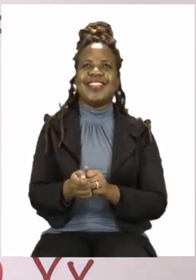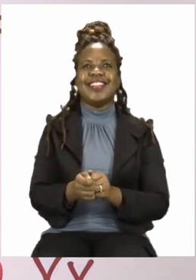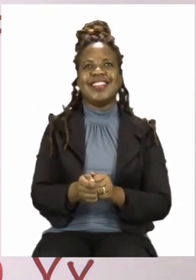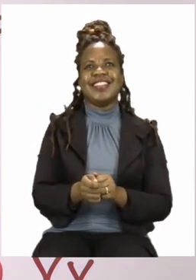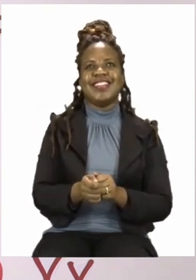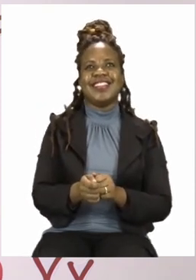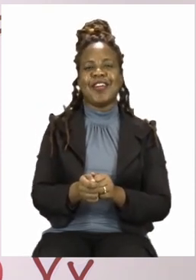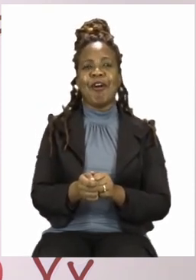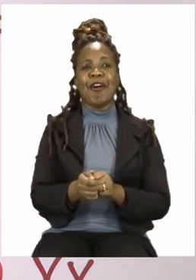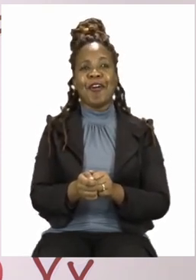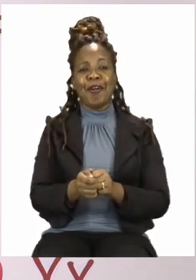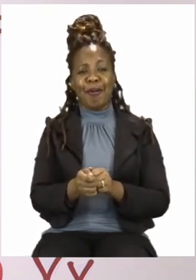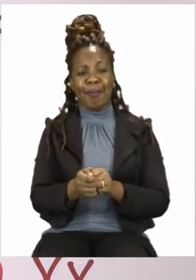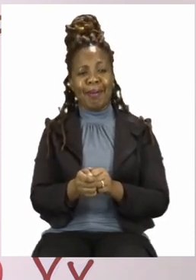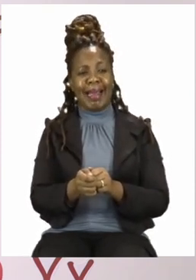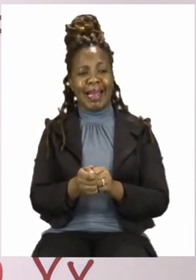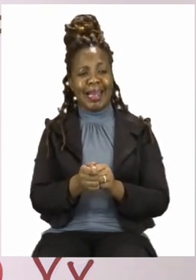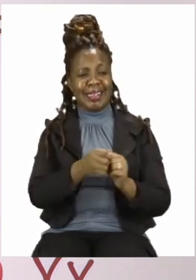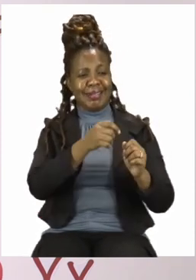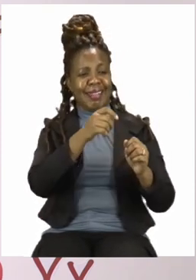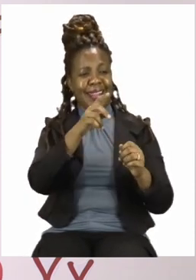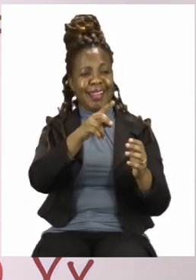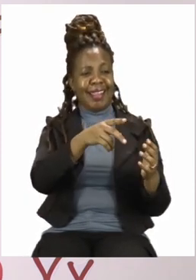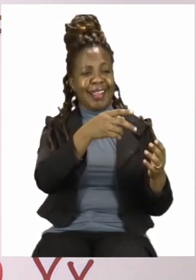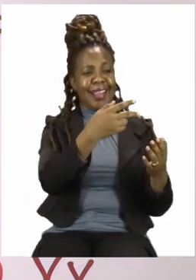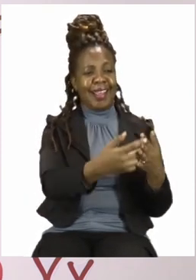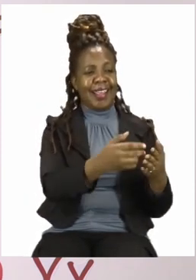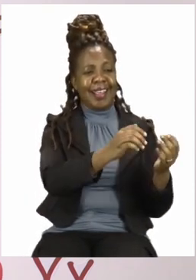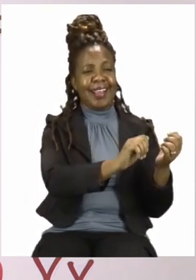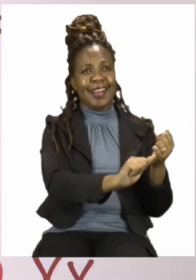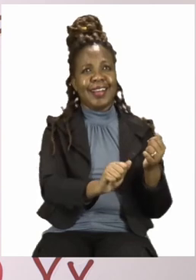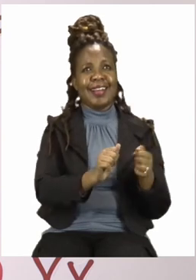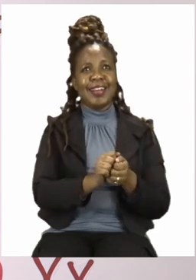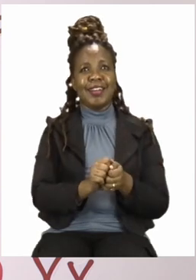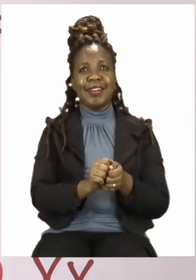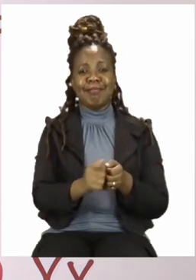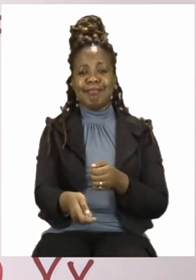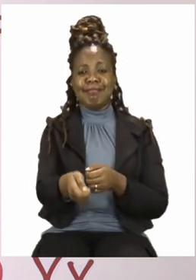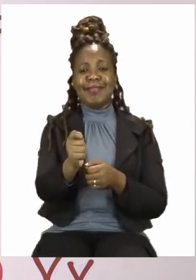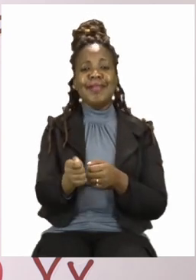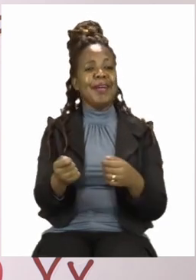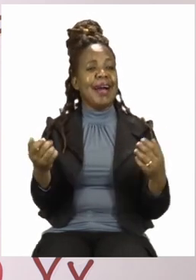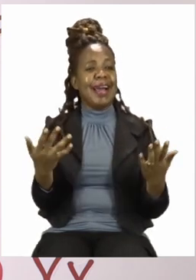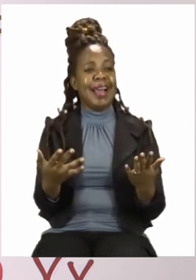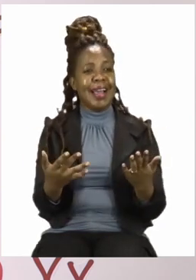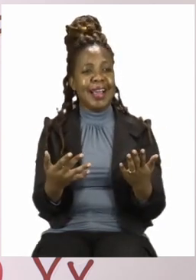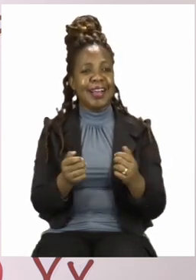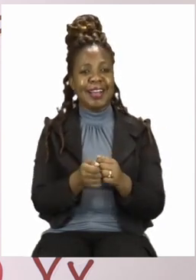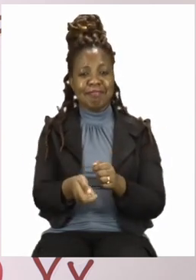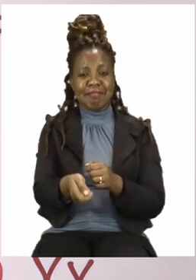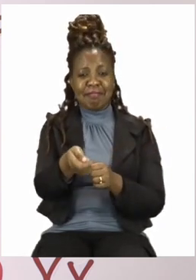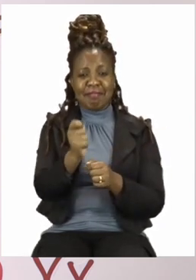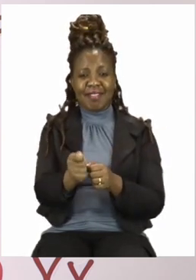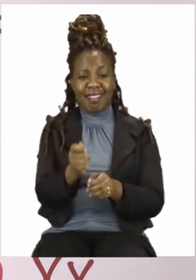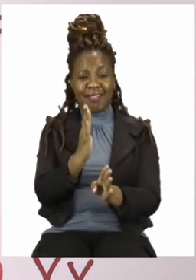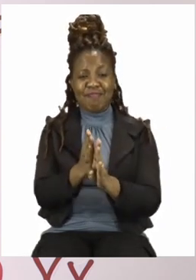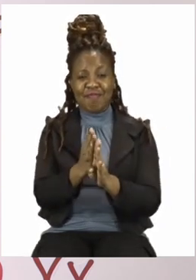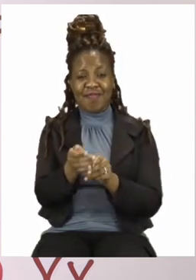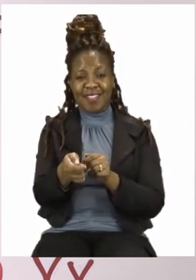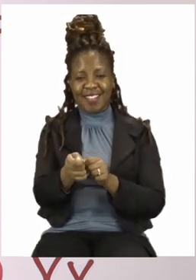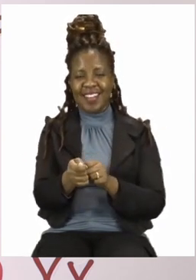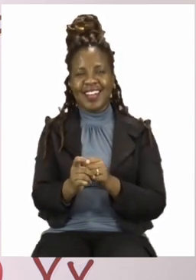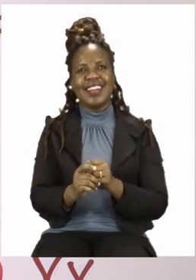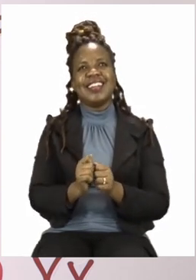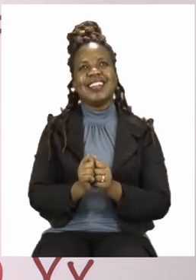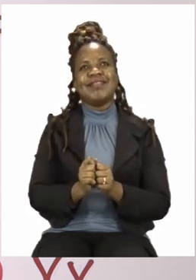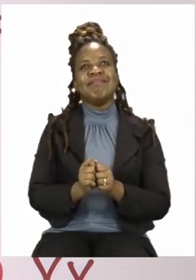Oh, my eggs fell on the floor. Where did your eggs land? I hope back into the pan. But anyway, that is